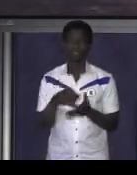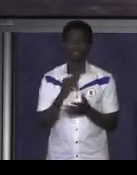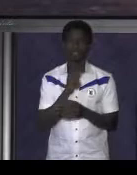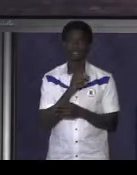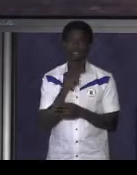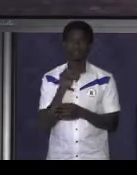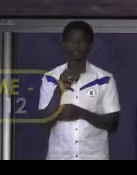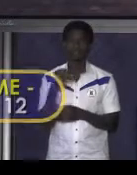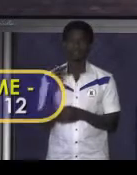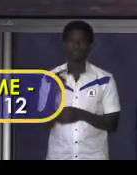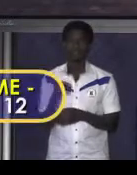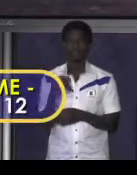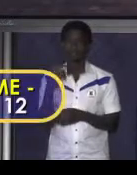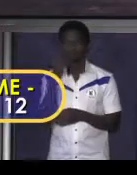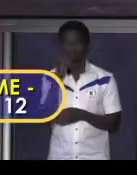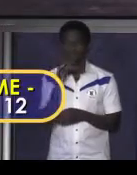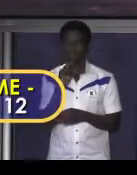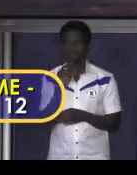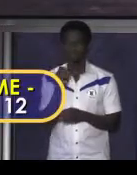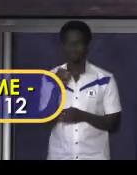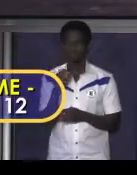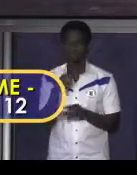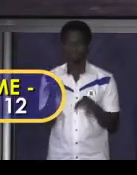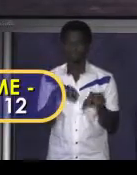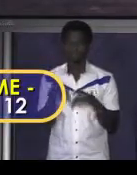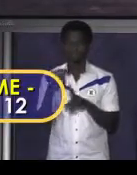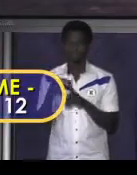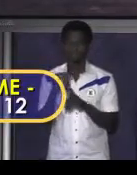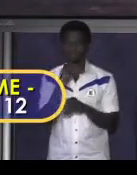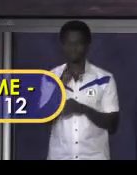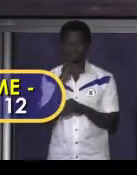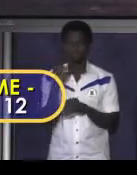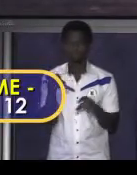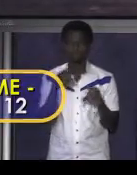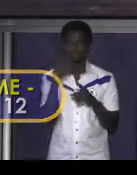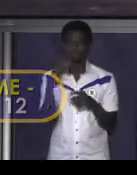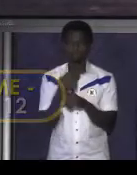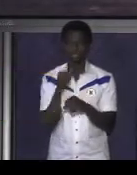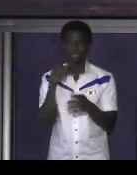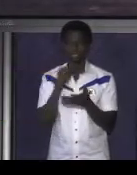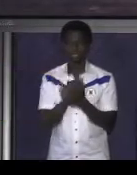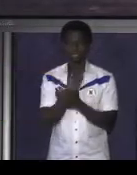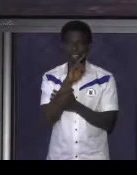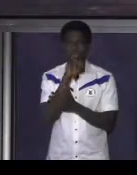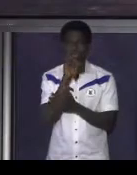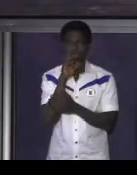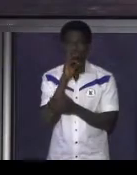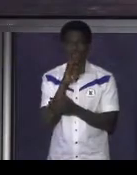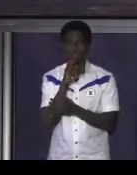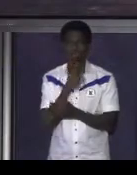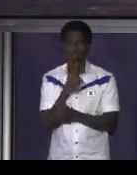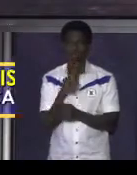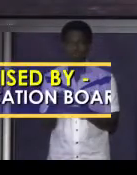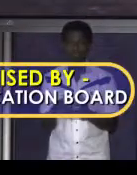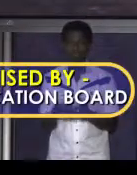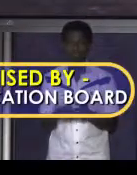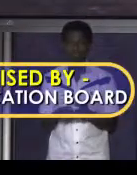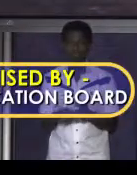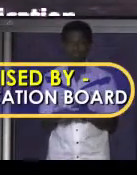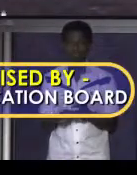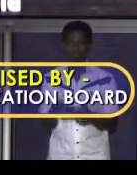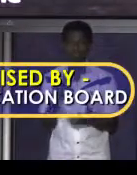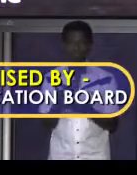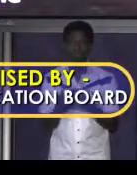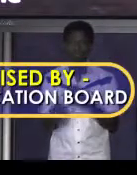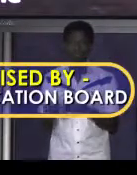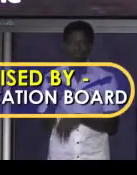speech. Verb is not a figure of speech. Did you get that? Are you sure? Good